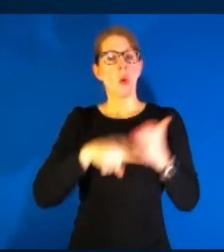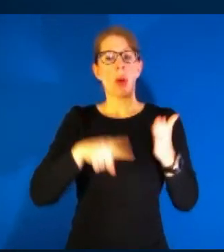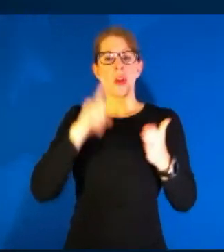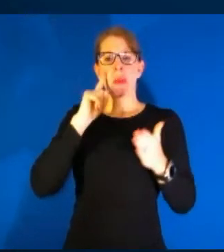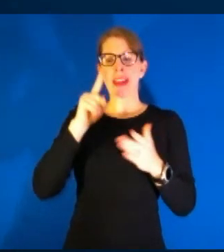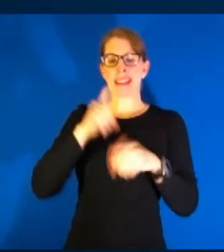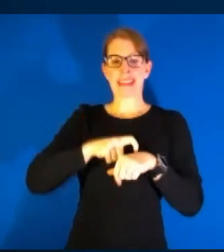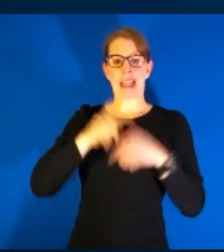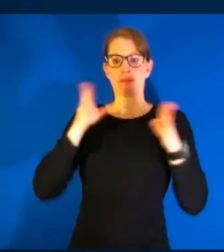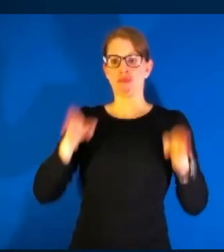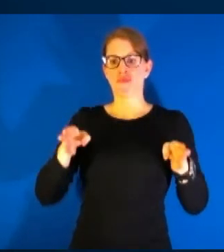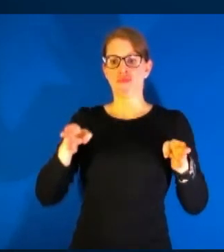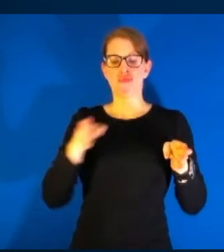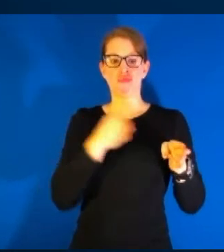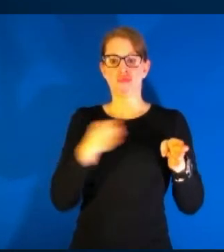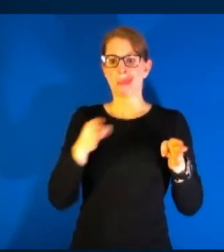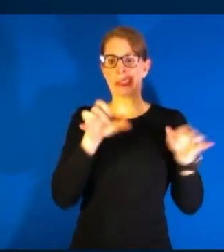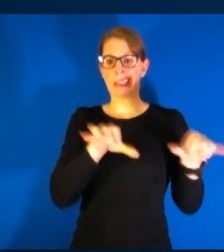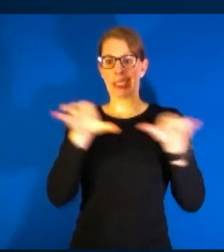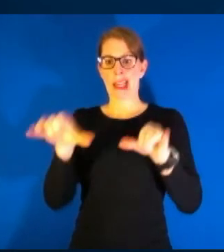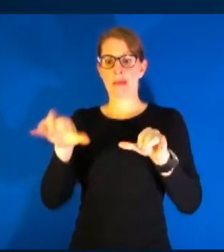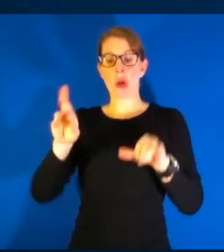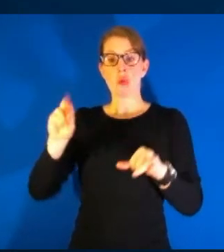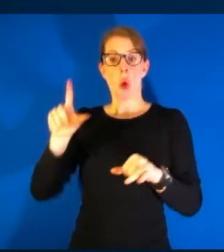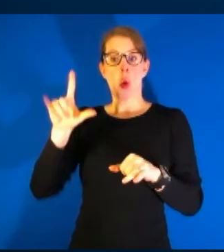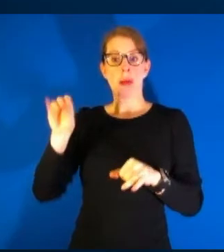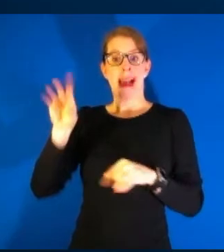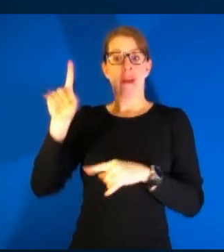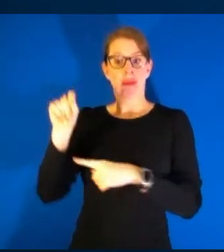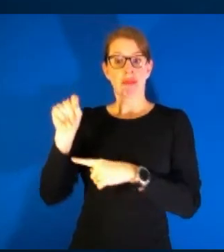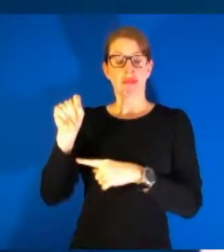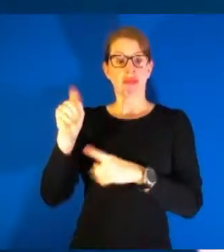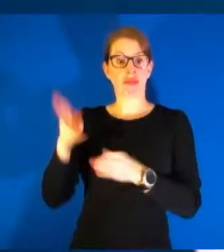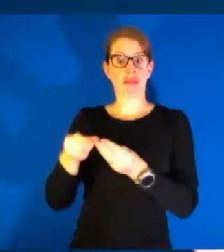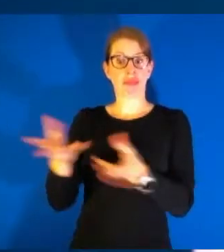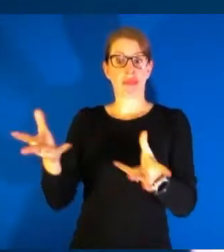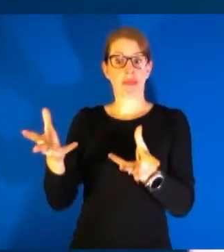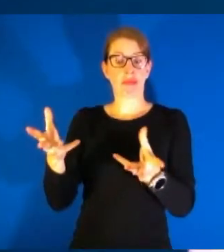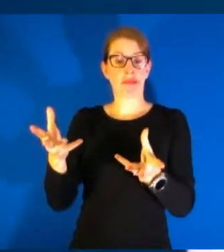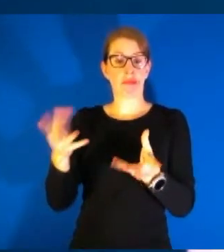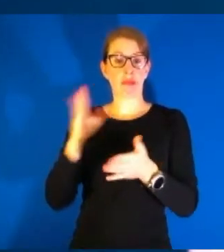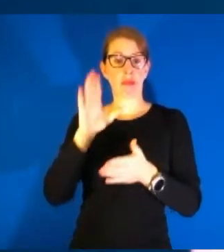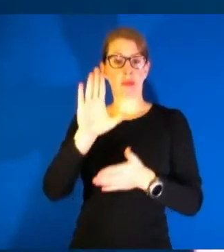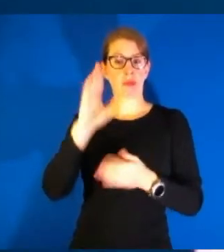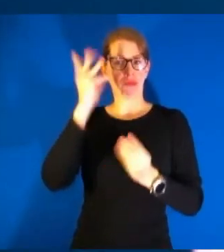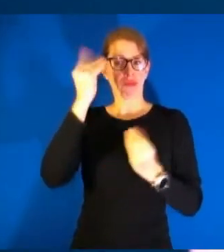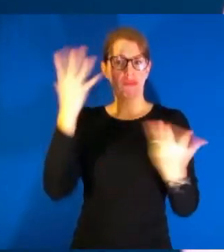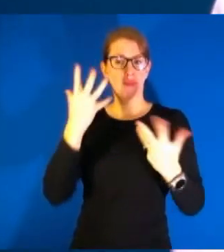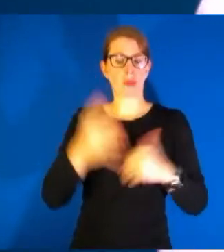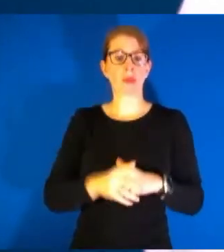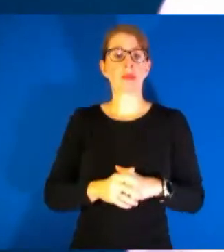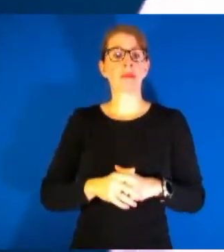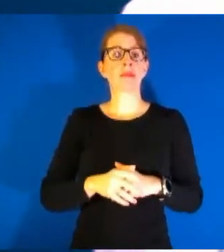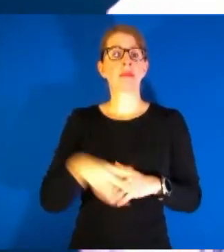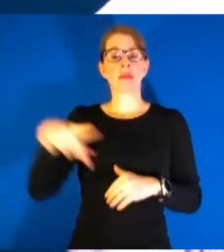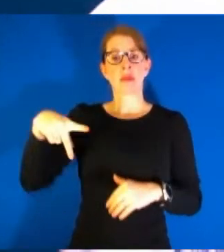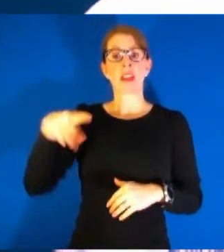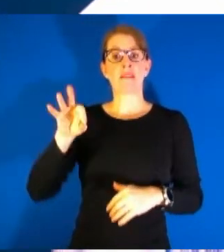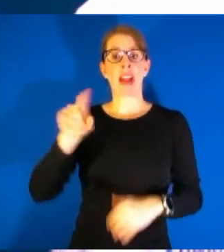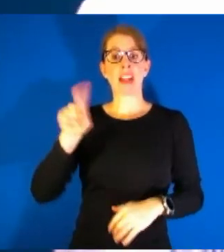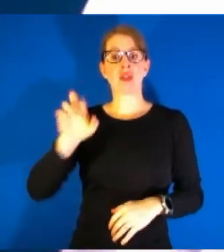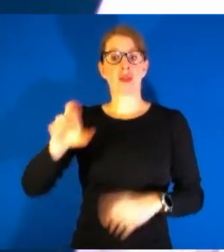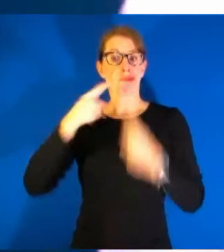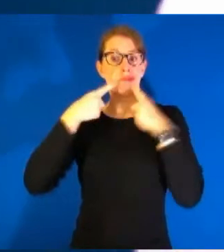be? Will it be similar as far as the rollout goes? What do you know about that? Yeah, so Pfizer announced yesterday and that they are going to start doing some